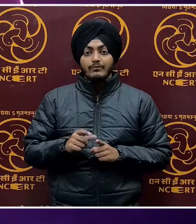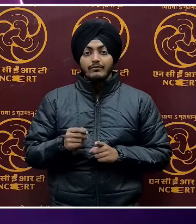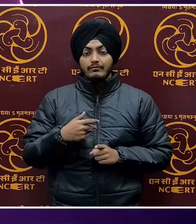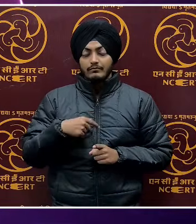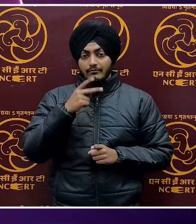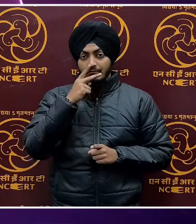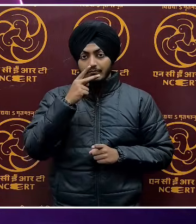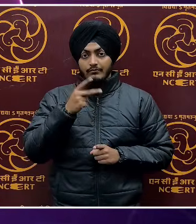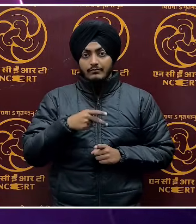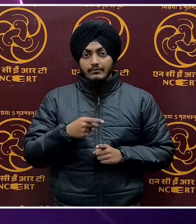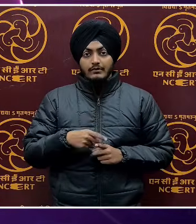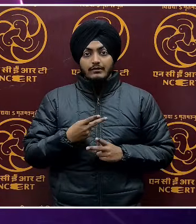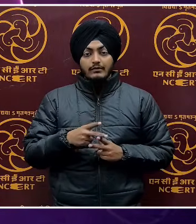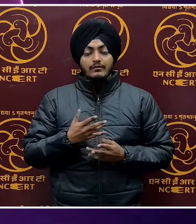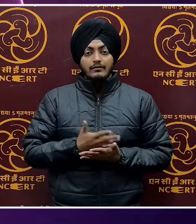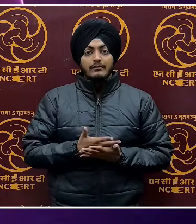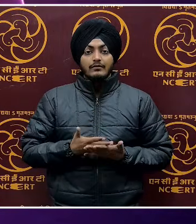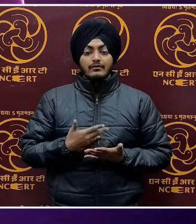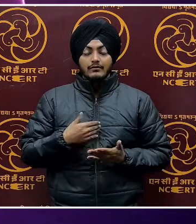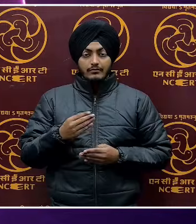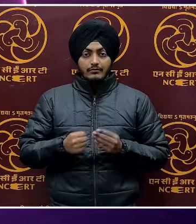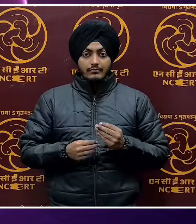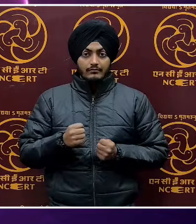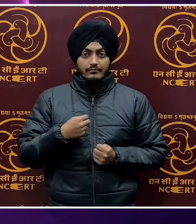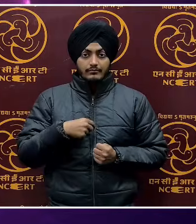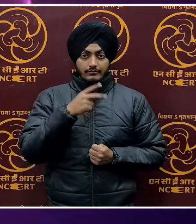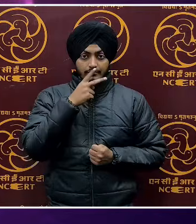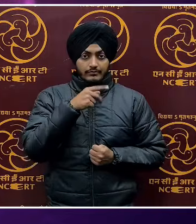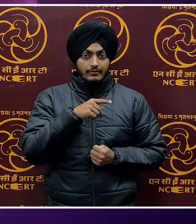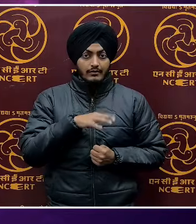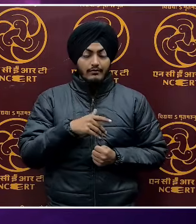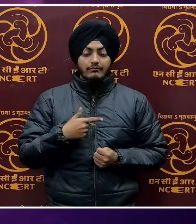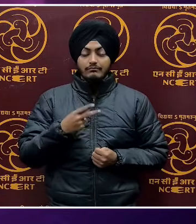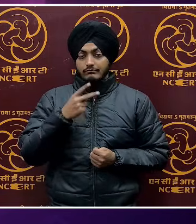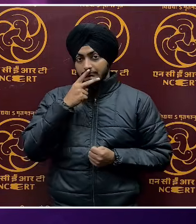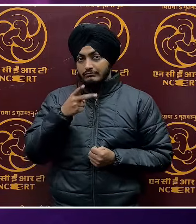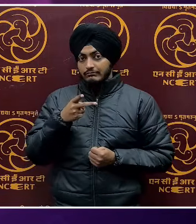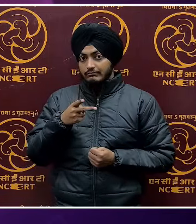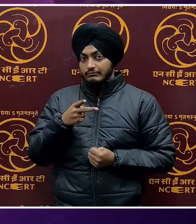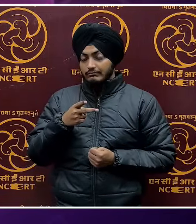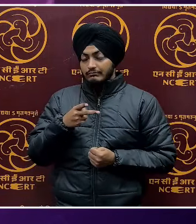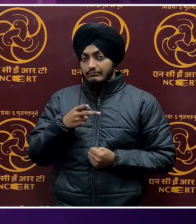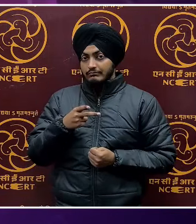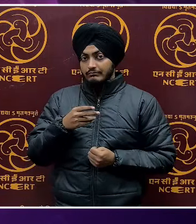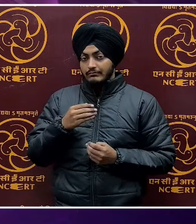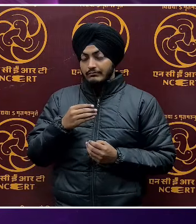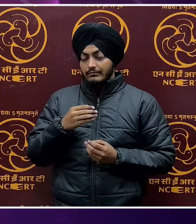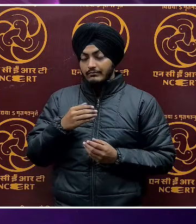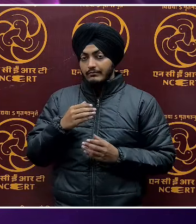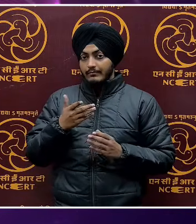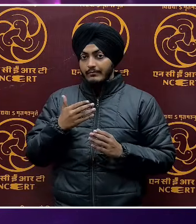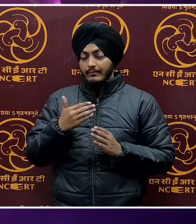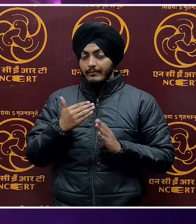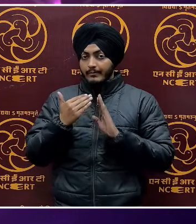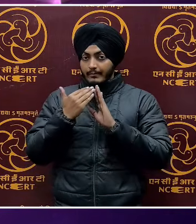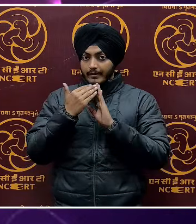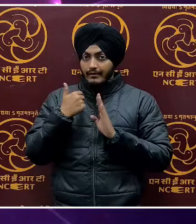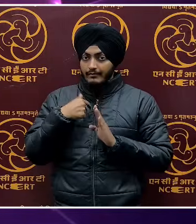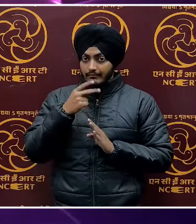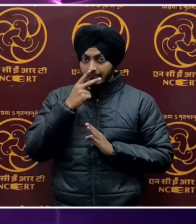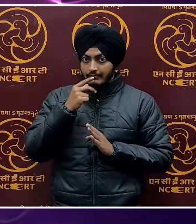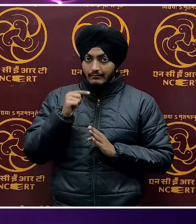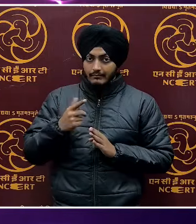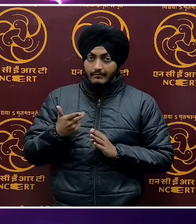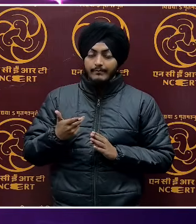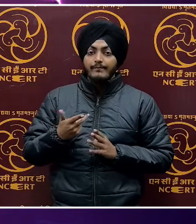seen these things. We have seen milk, how it comes to our house. We have seen the bread also, toothpaste, pencil. These are the things that we